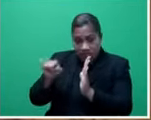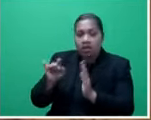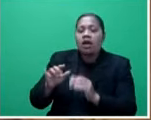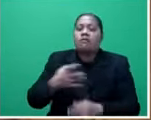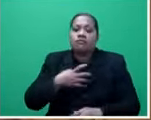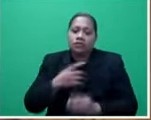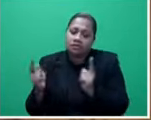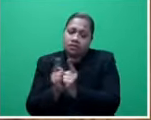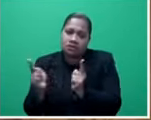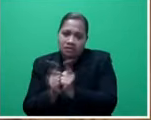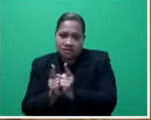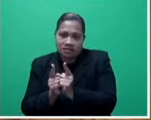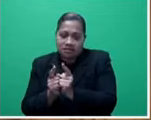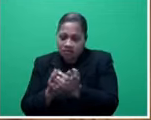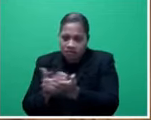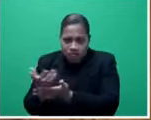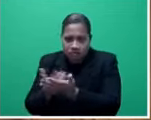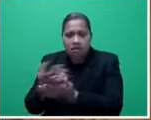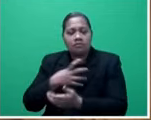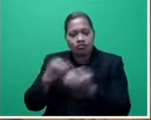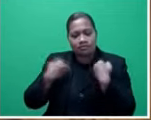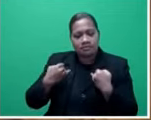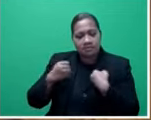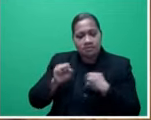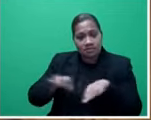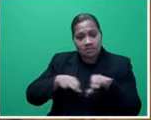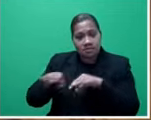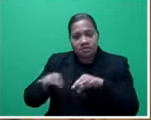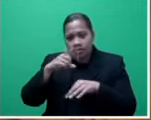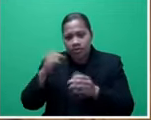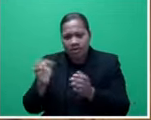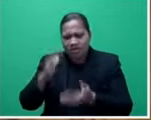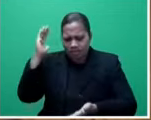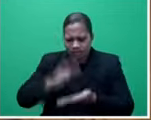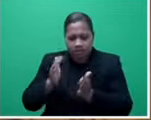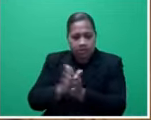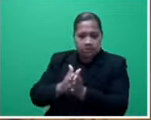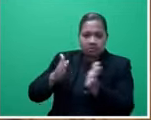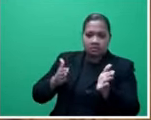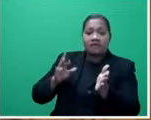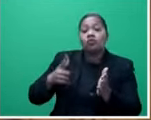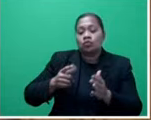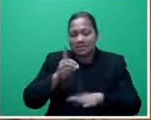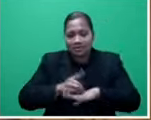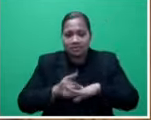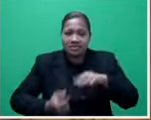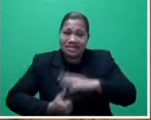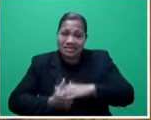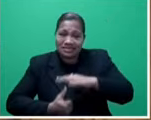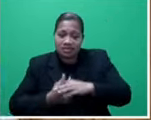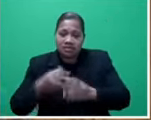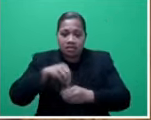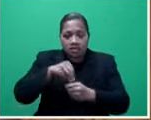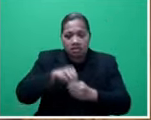timely execution and monitoring of the implementation plan to minimize delays to disable access inclusion in legislation